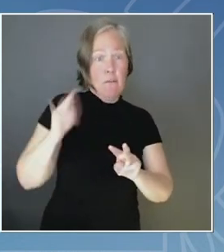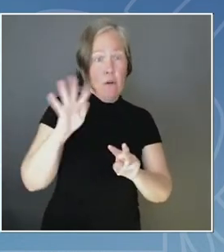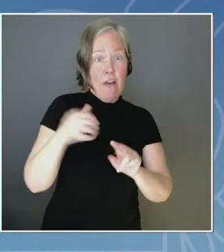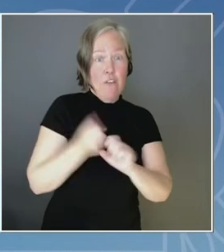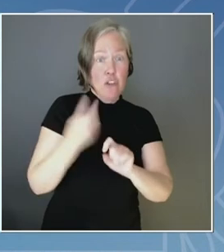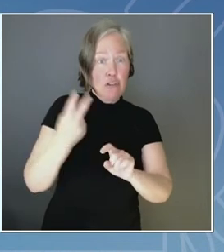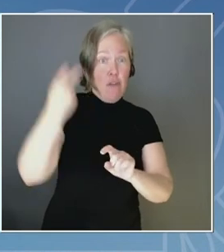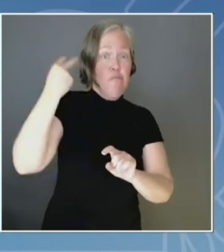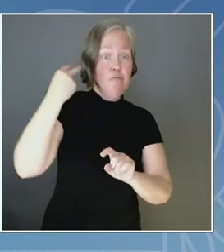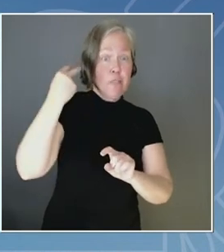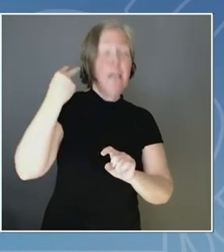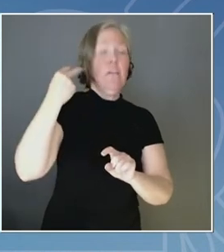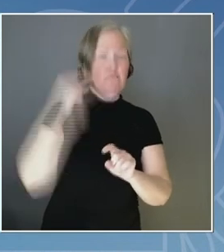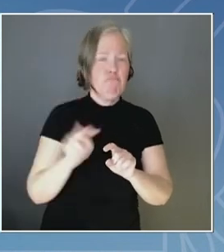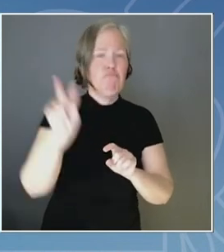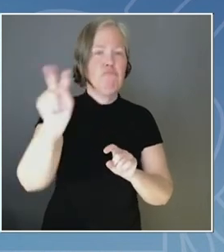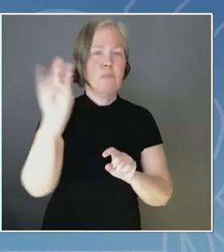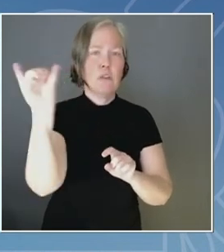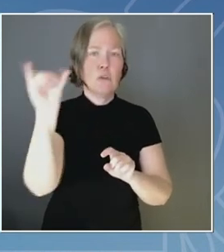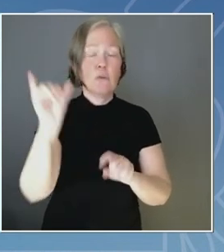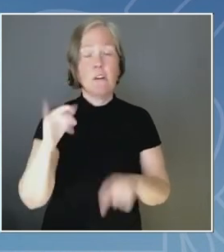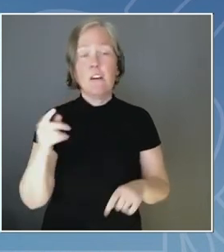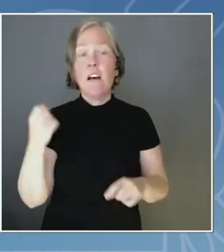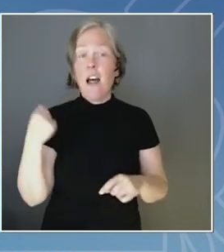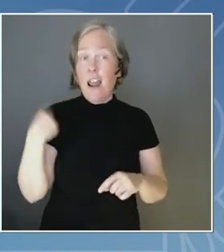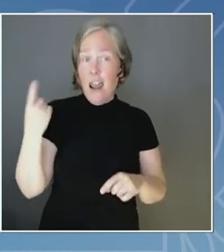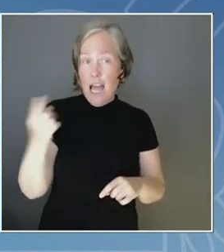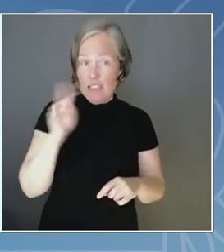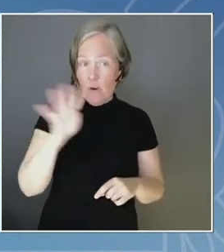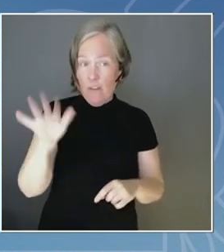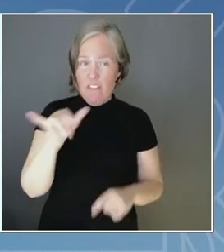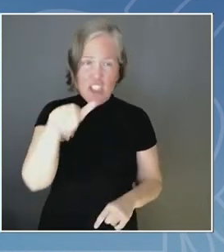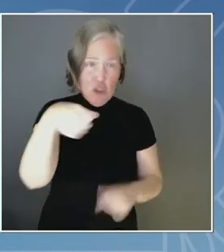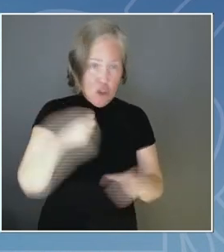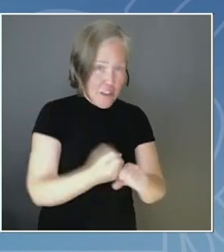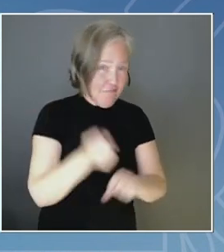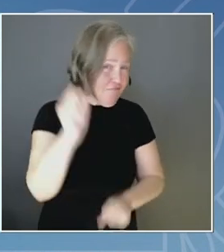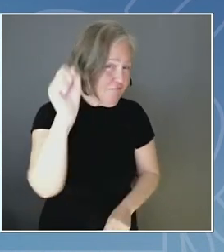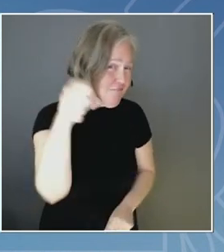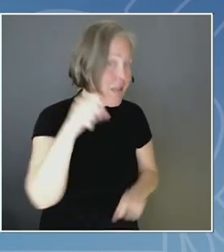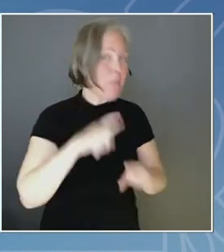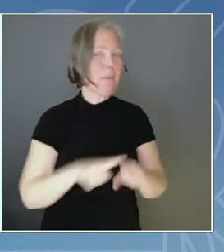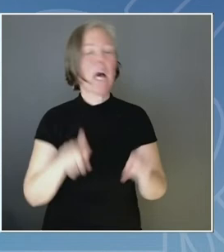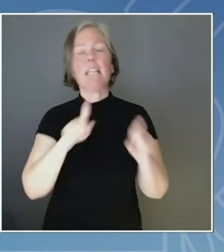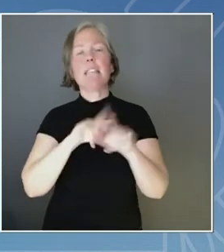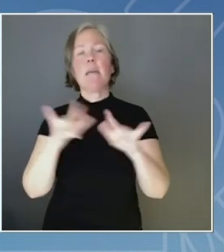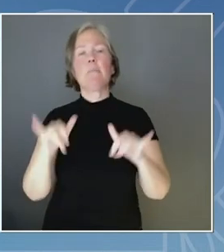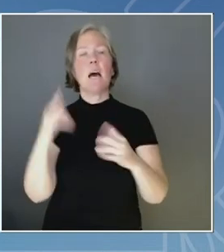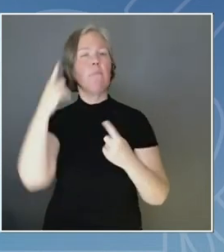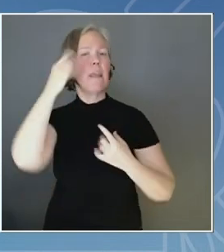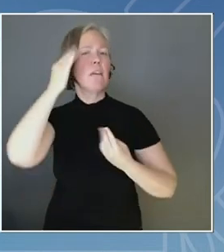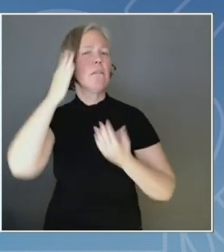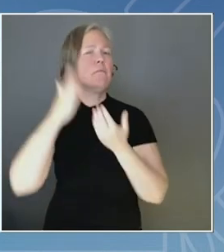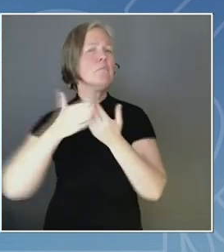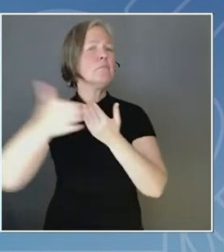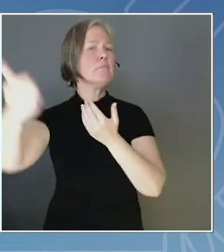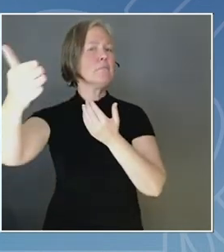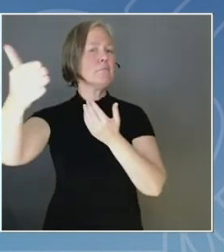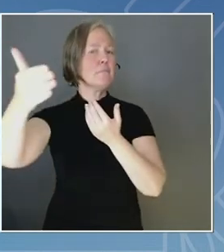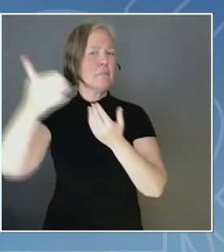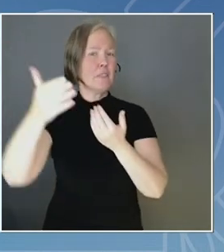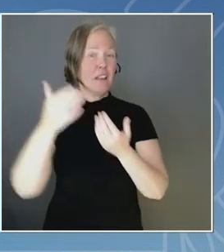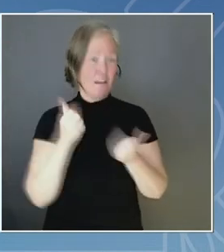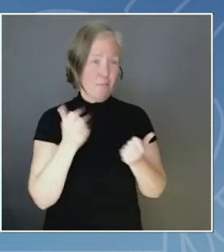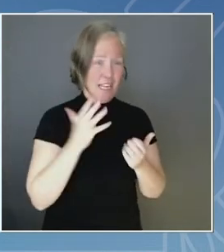We're celebrating the past 45 years, but we're also looking forward and trying to tackle, as many of our guests have